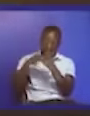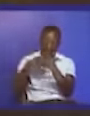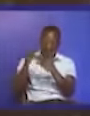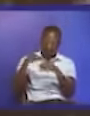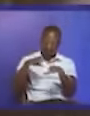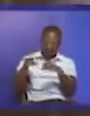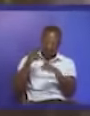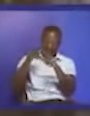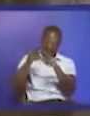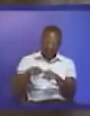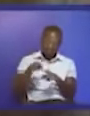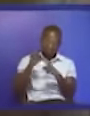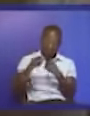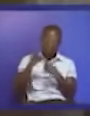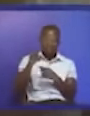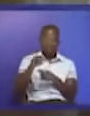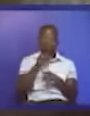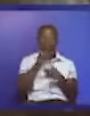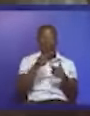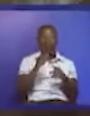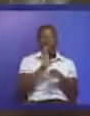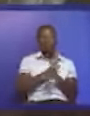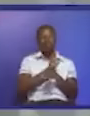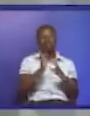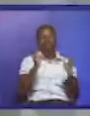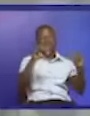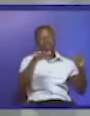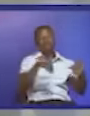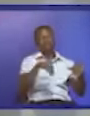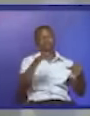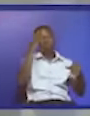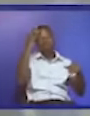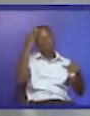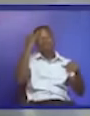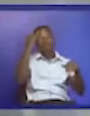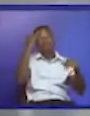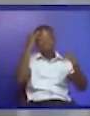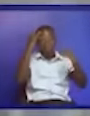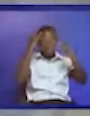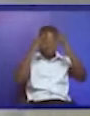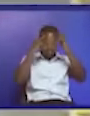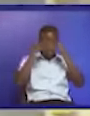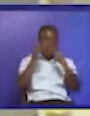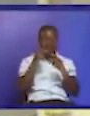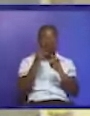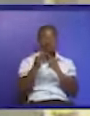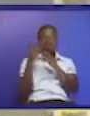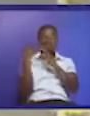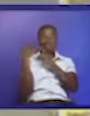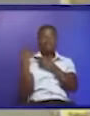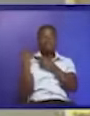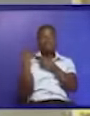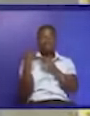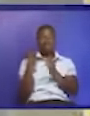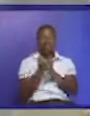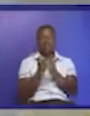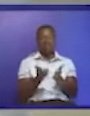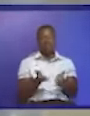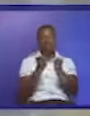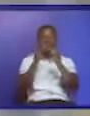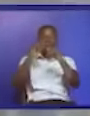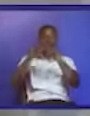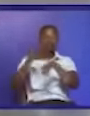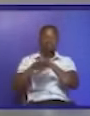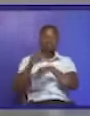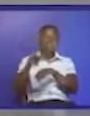Don't allow the businesses in Ghana go down, whereas the mandate for their rising. Do you think Jesus just